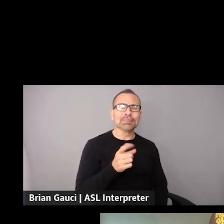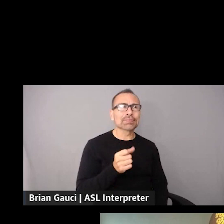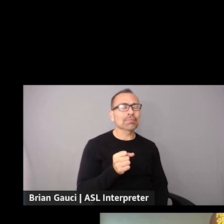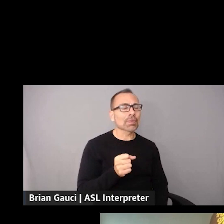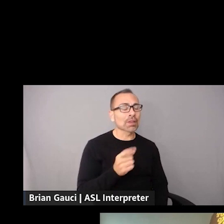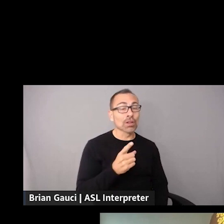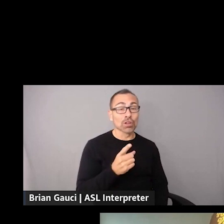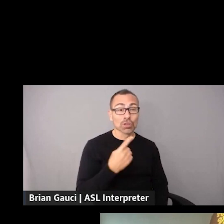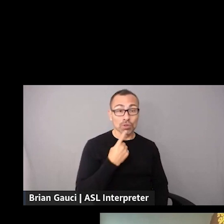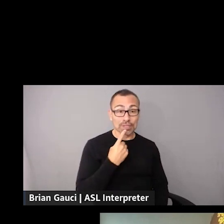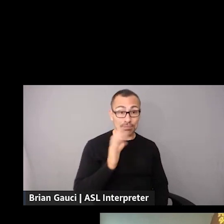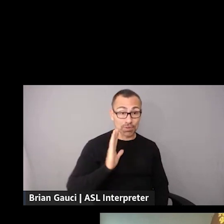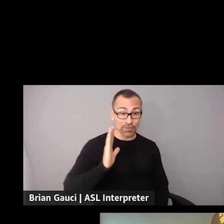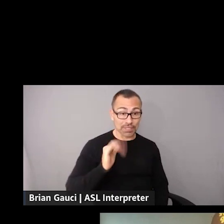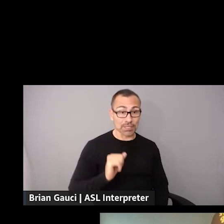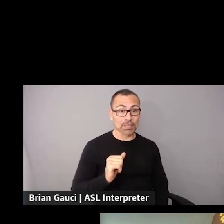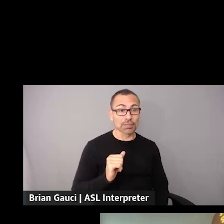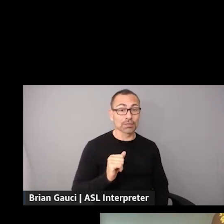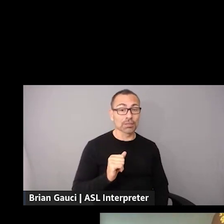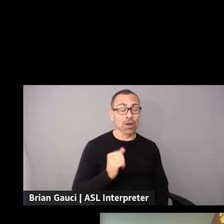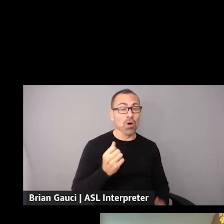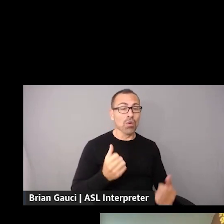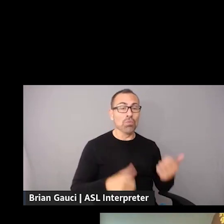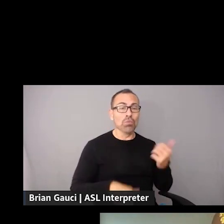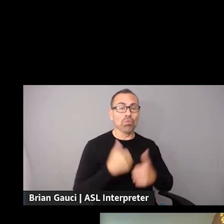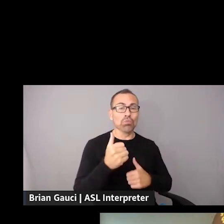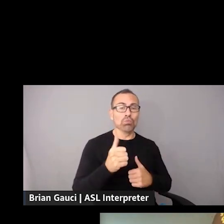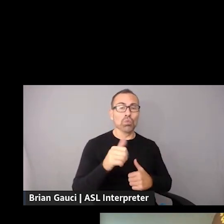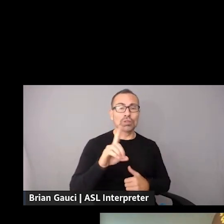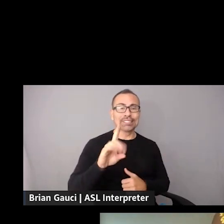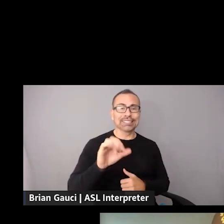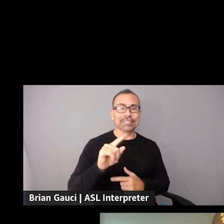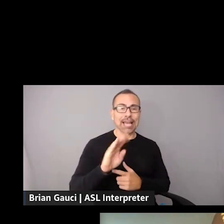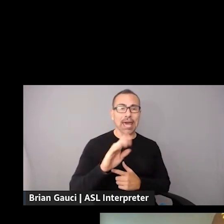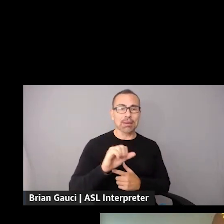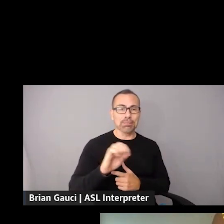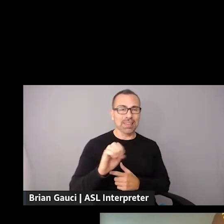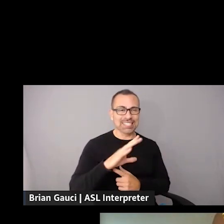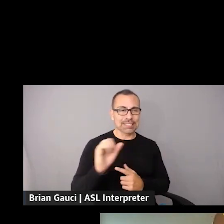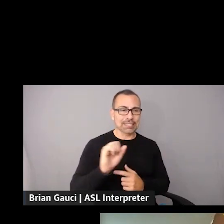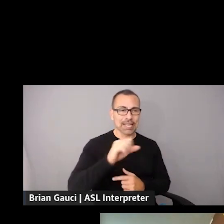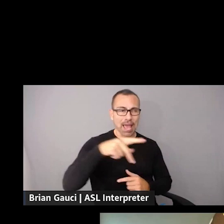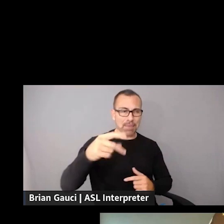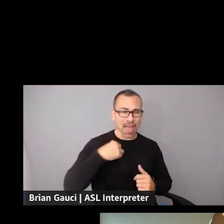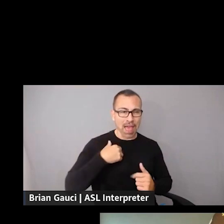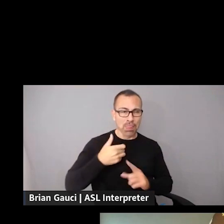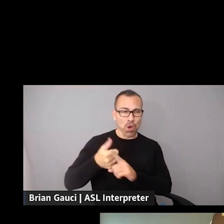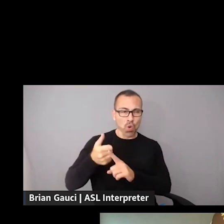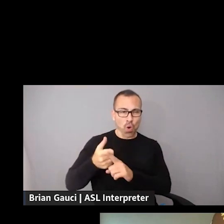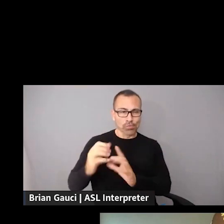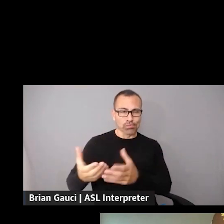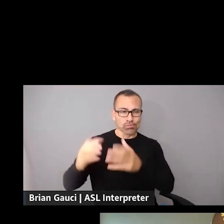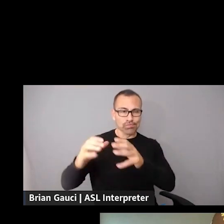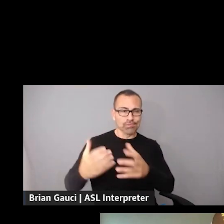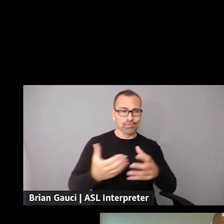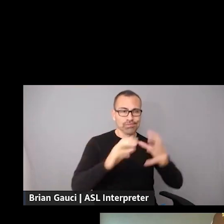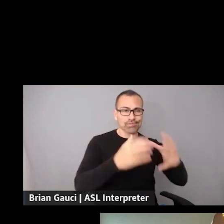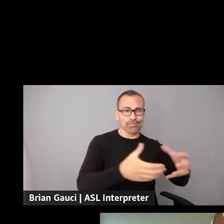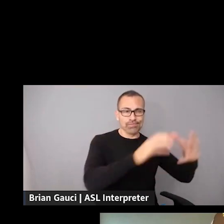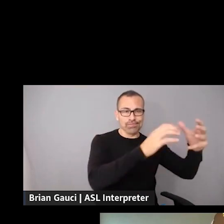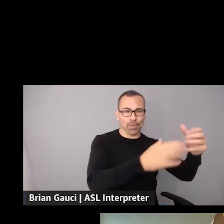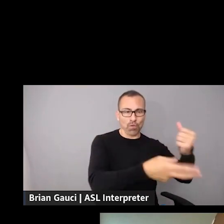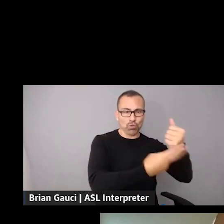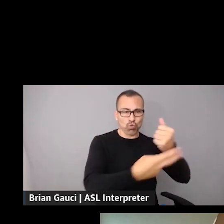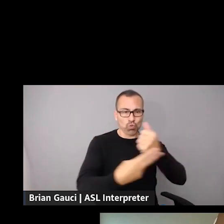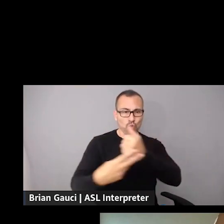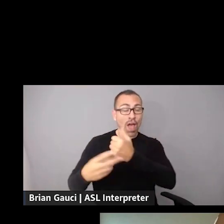like previously, most databases and applications had their own database and then had their own like analytical